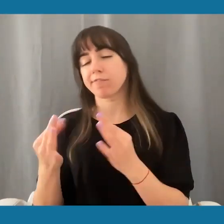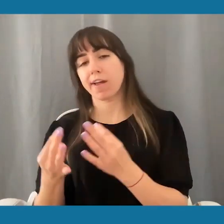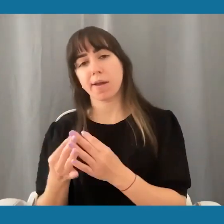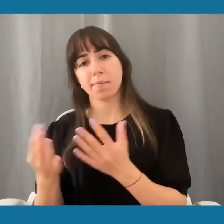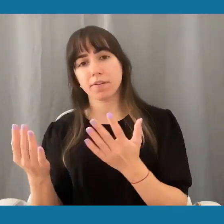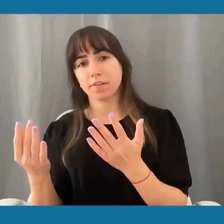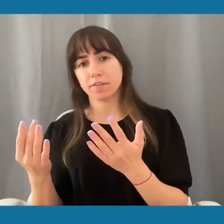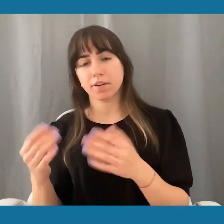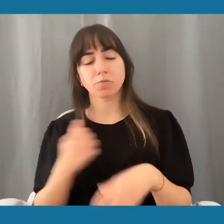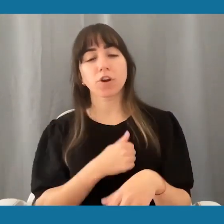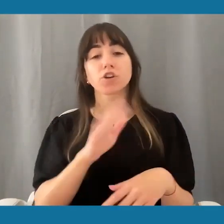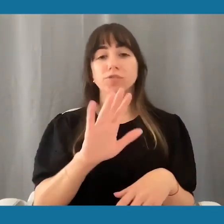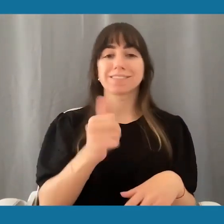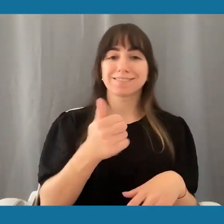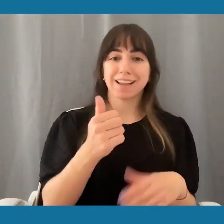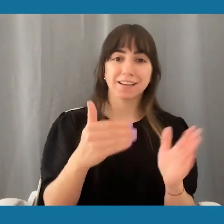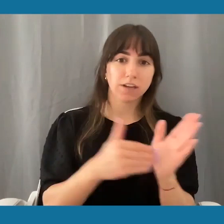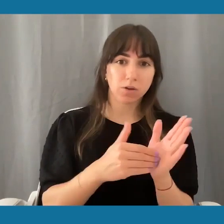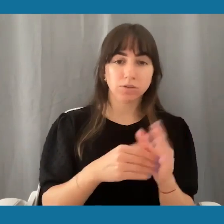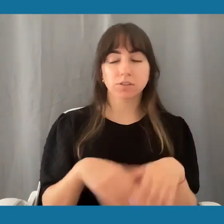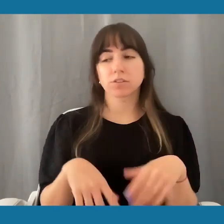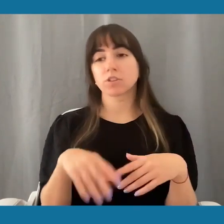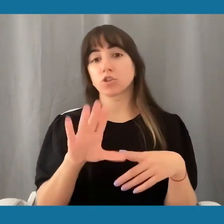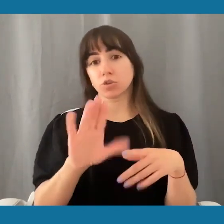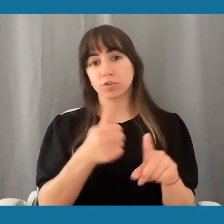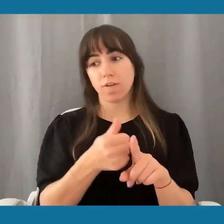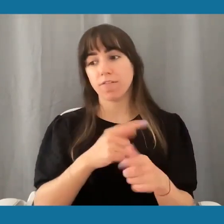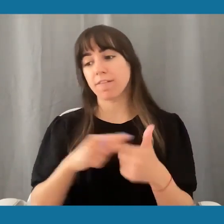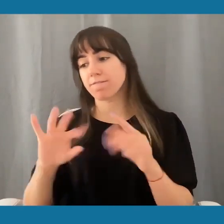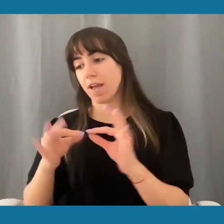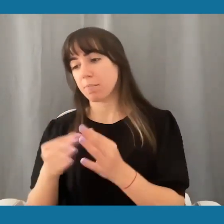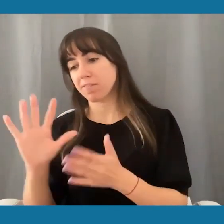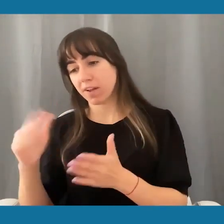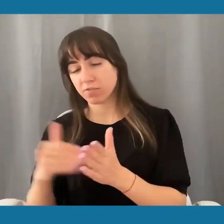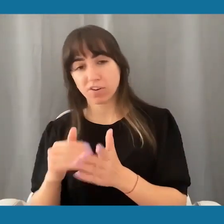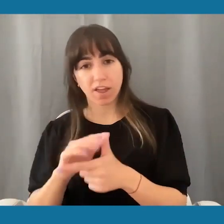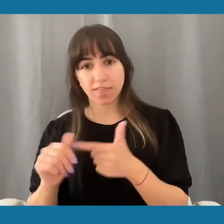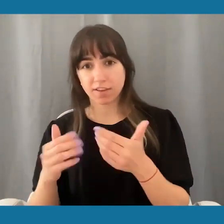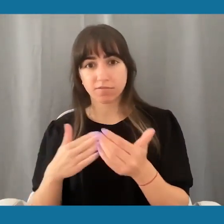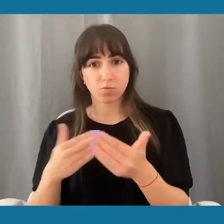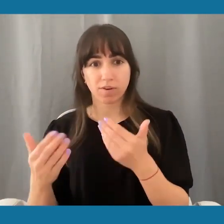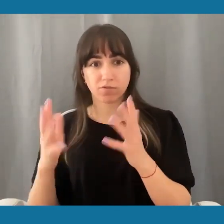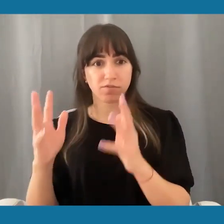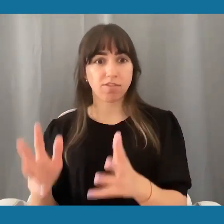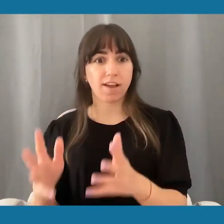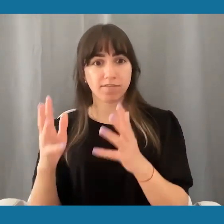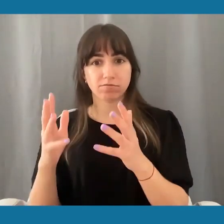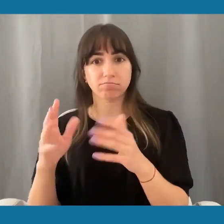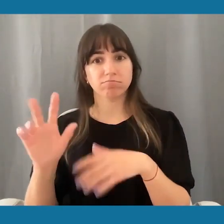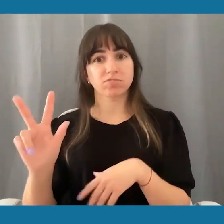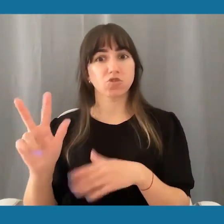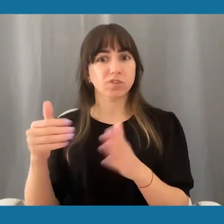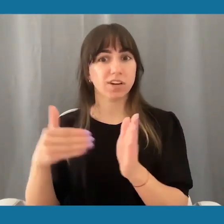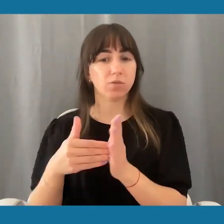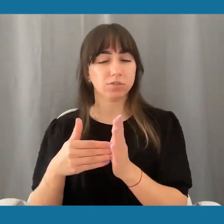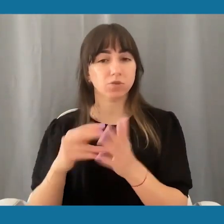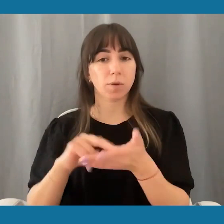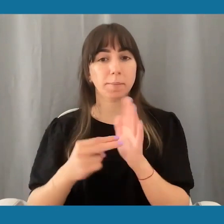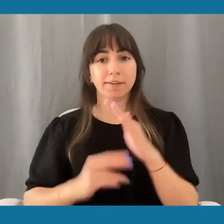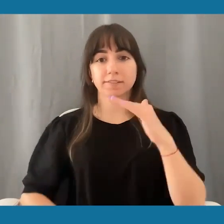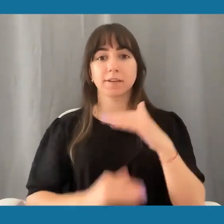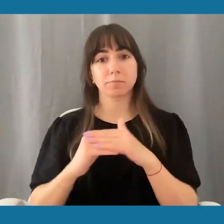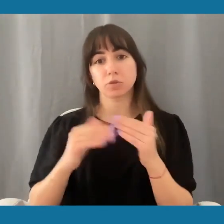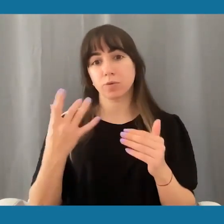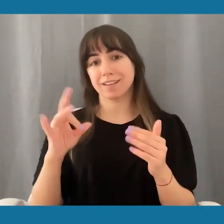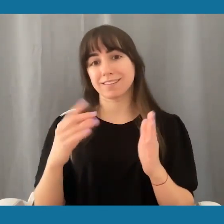is $3,000, so $18,000 total. And that resets every year. So you can put $18,000 in this year,